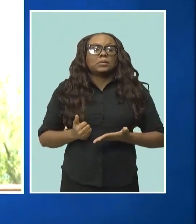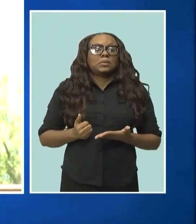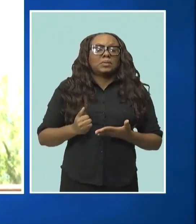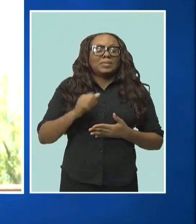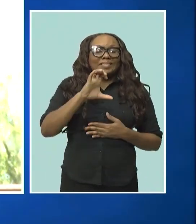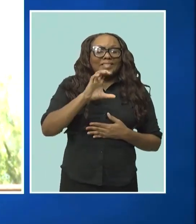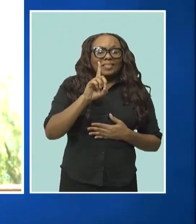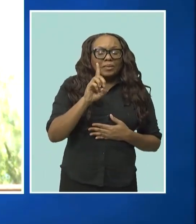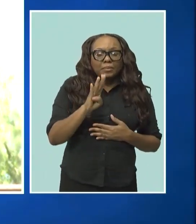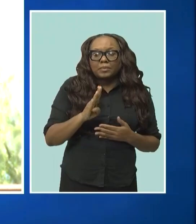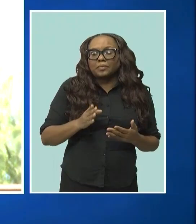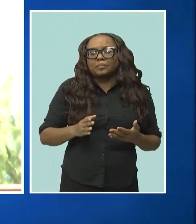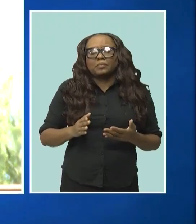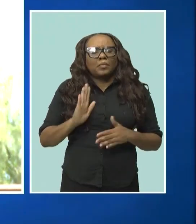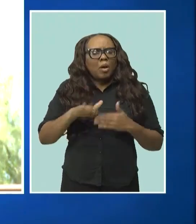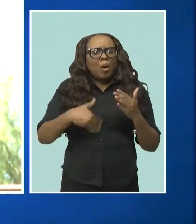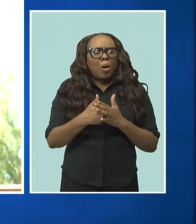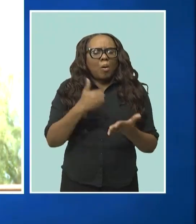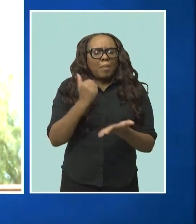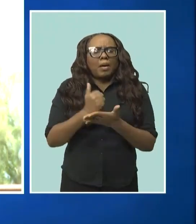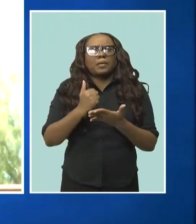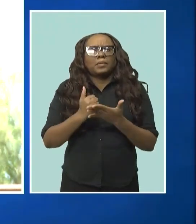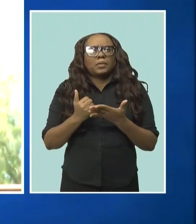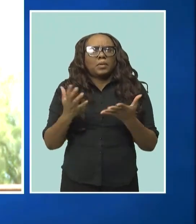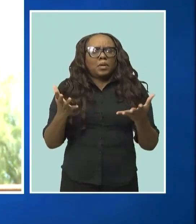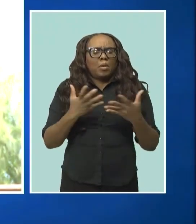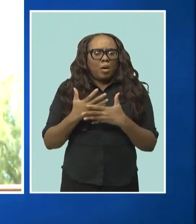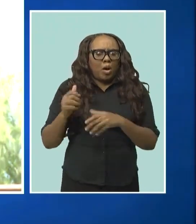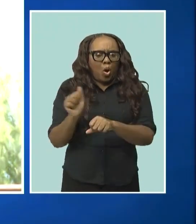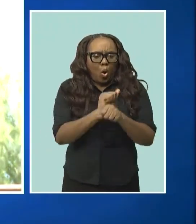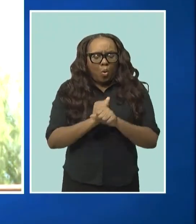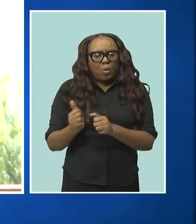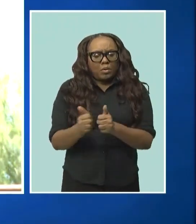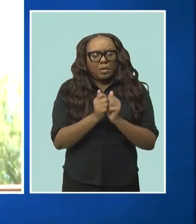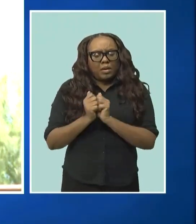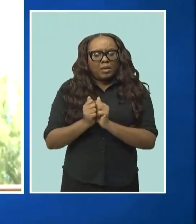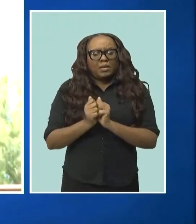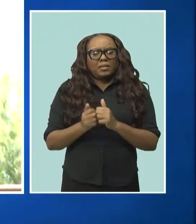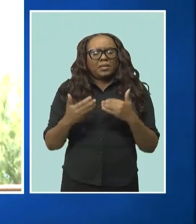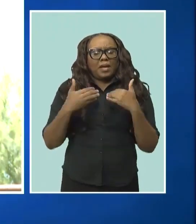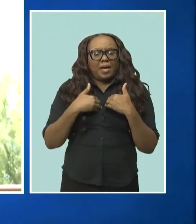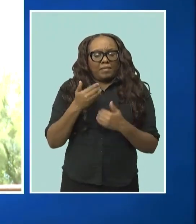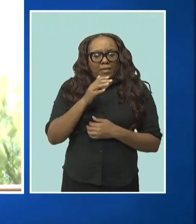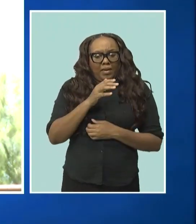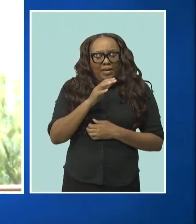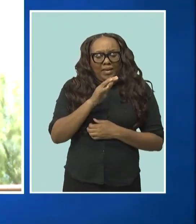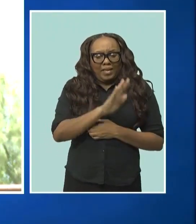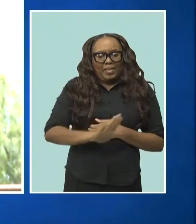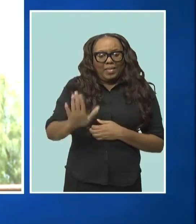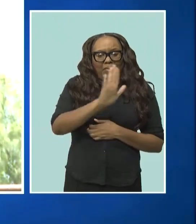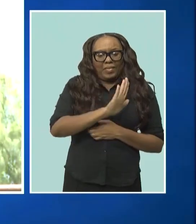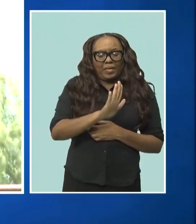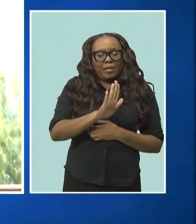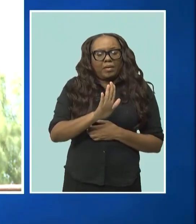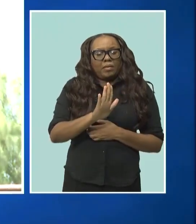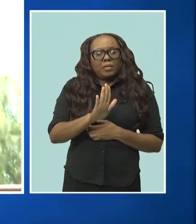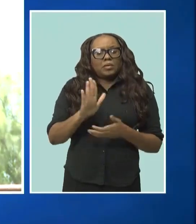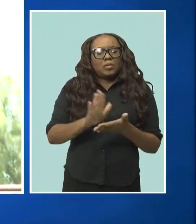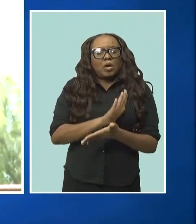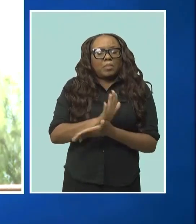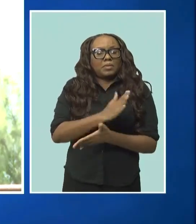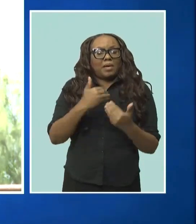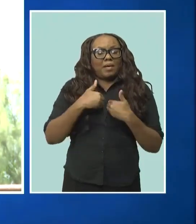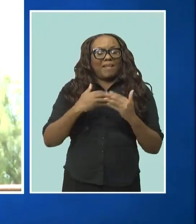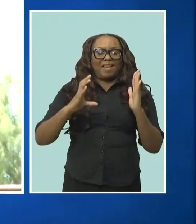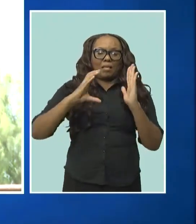Caribbean Development Bank, to be able to put these natural disaster clauses in their debt instruments too. So instead of us